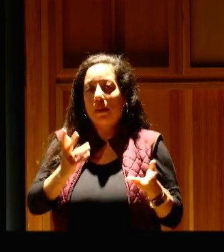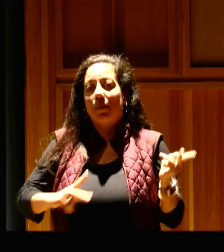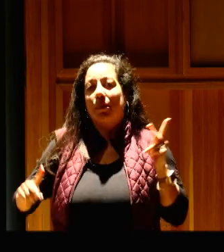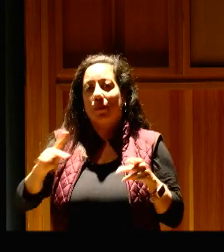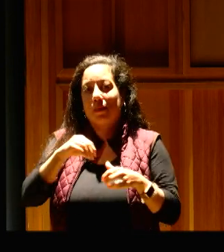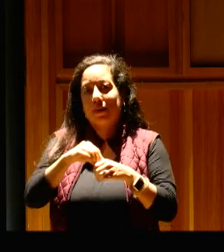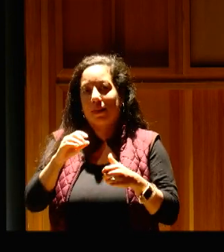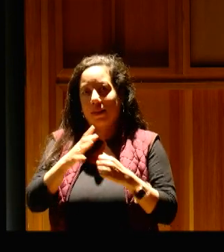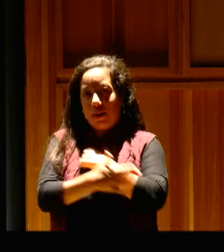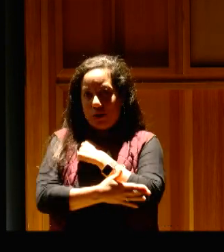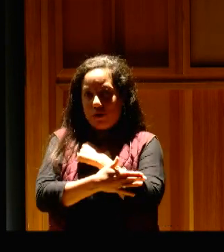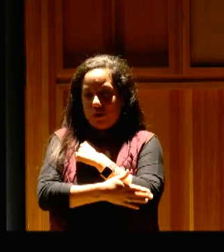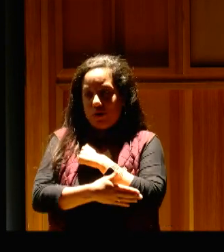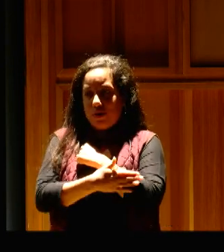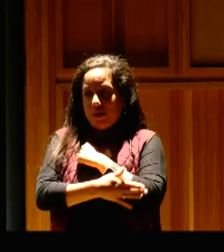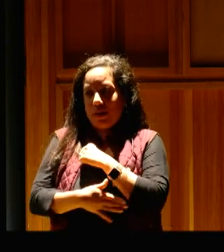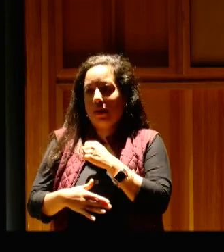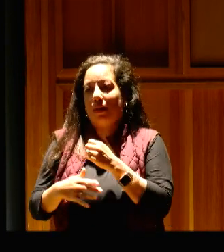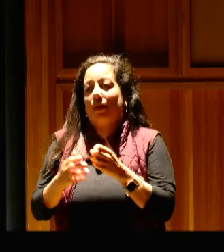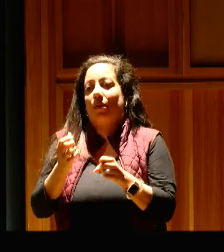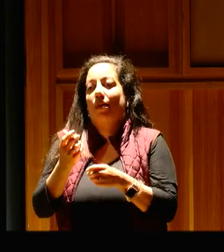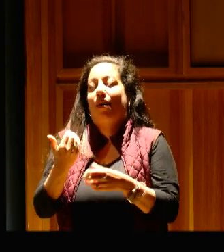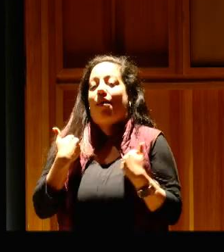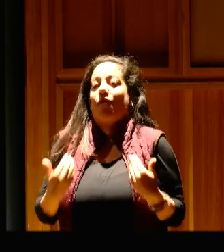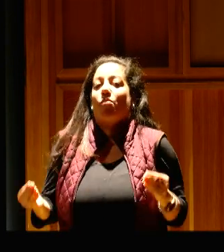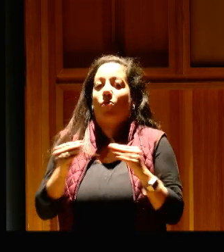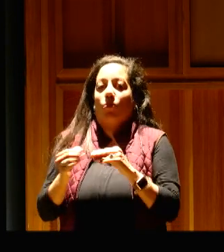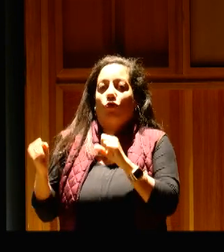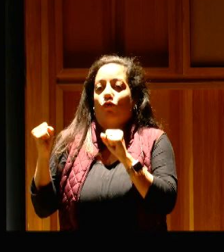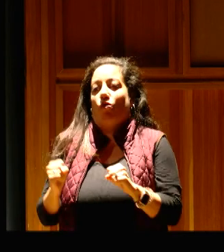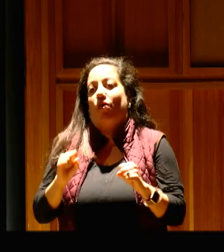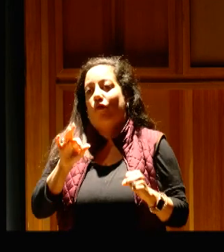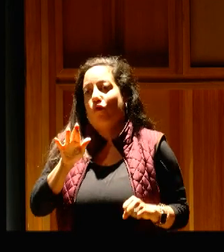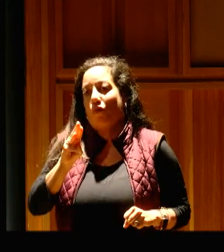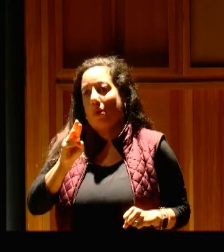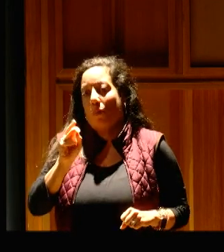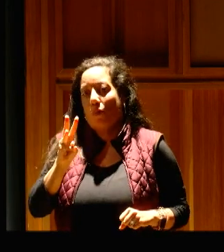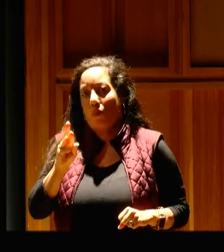resilient framework for climate migrants.